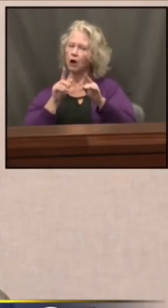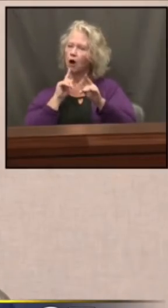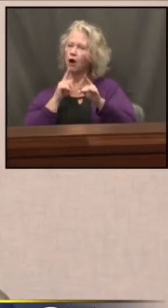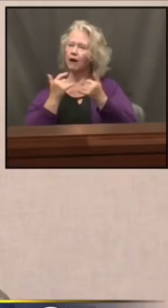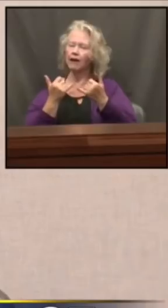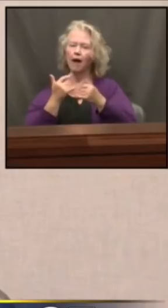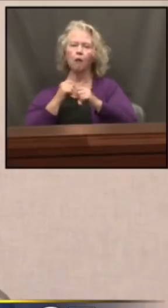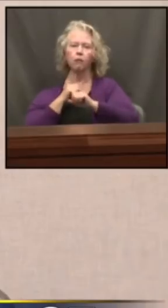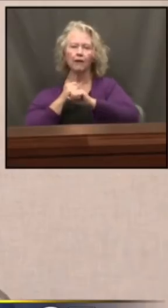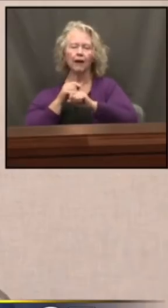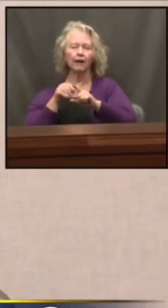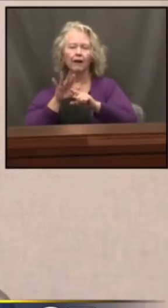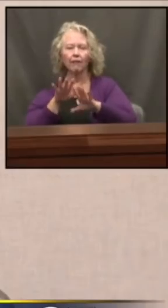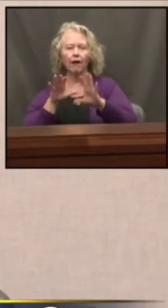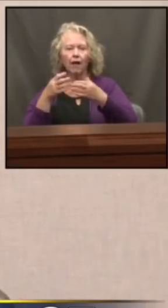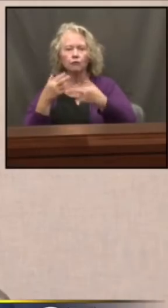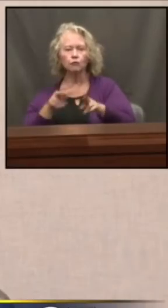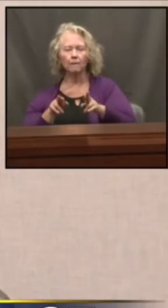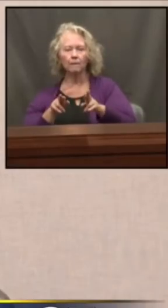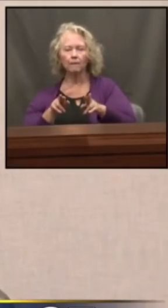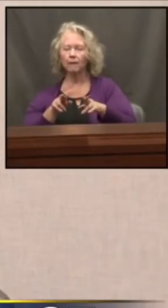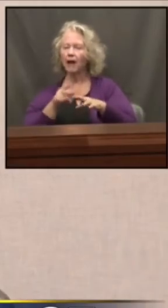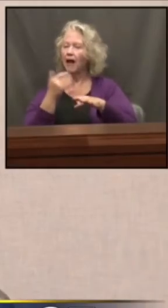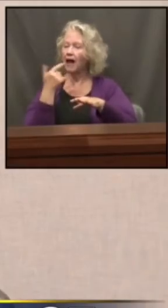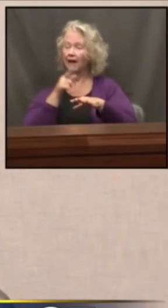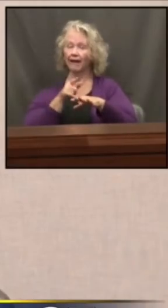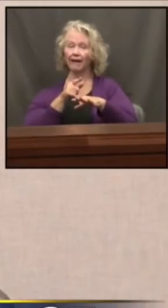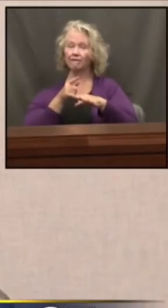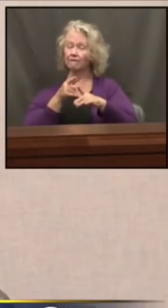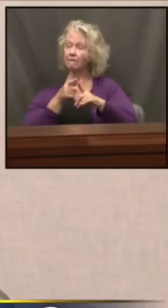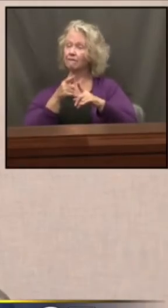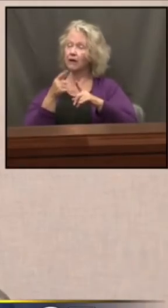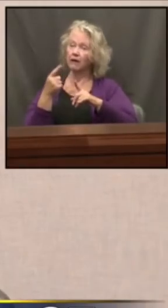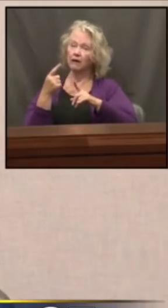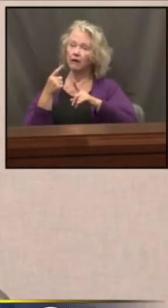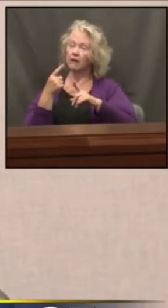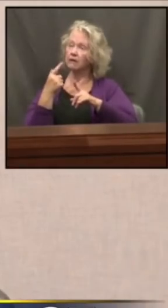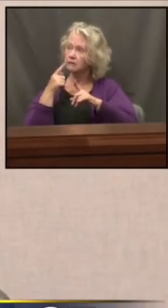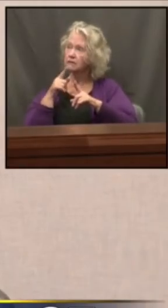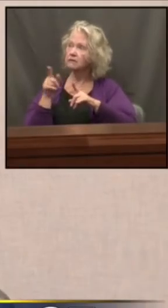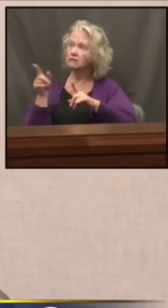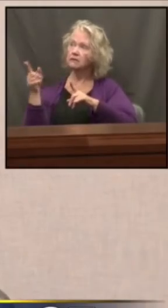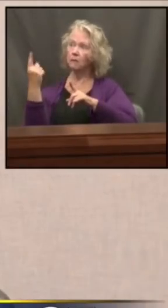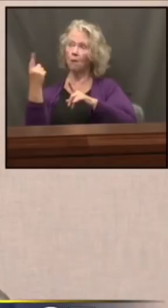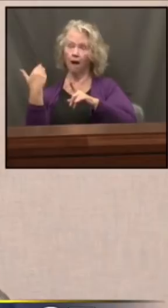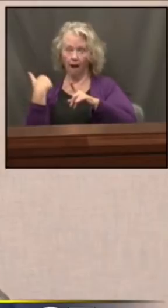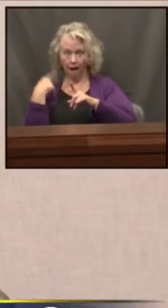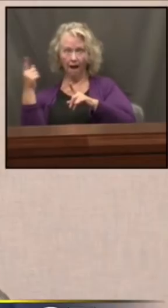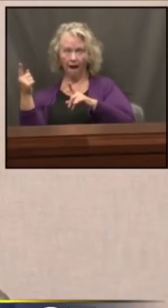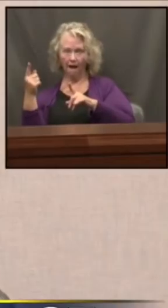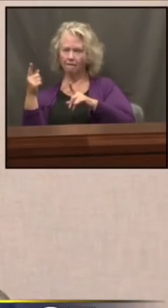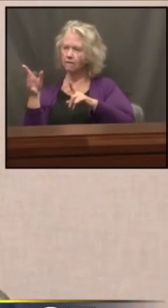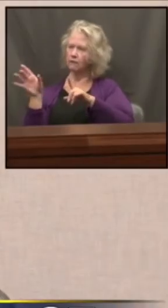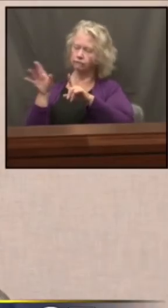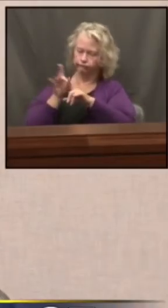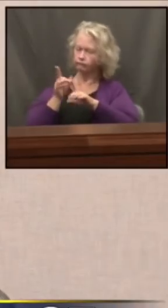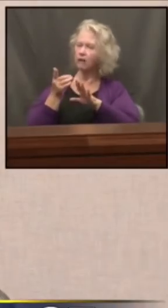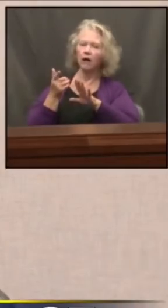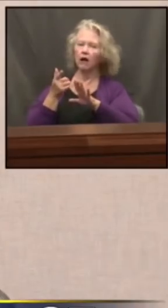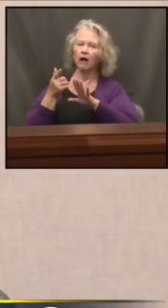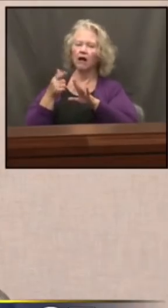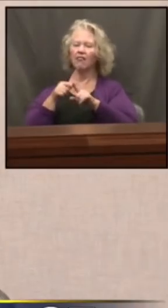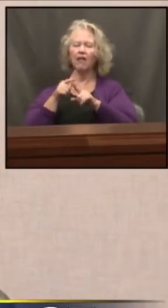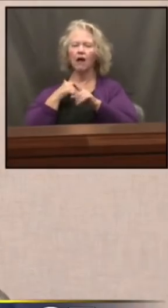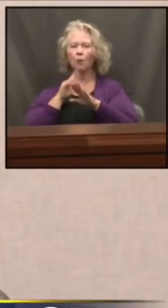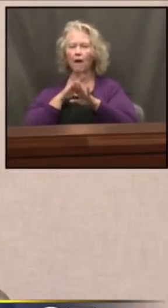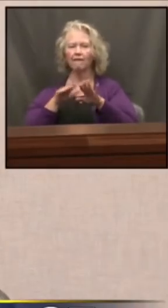in the classroom, and if they're exposed to somebody else, they would not have the same requirements as somebody who's